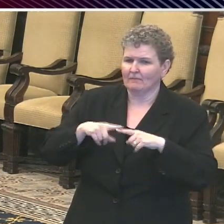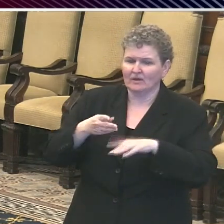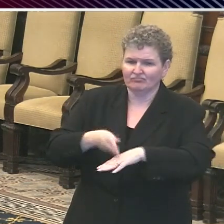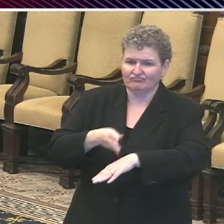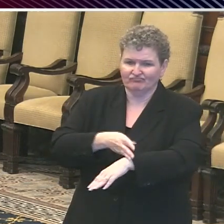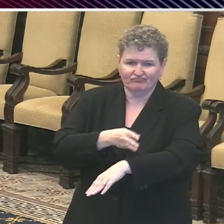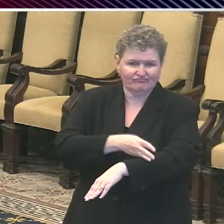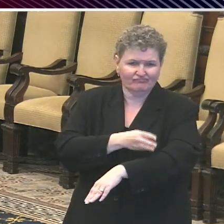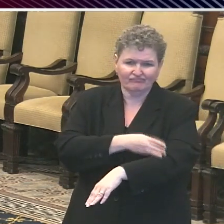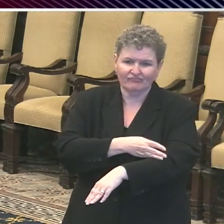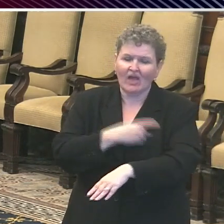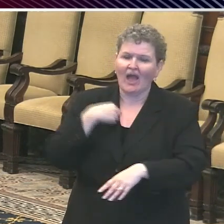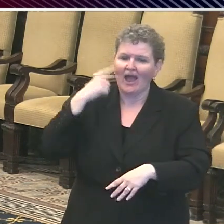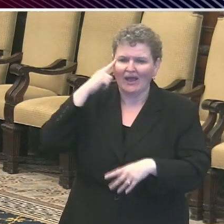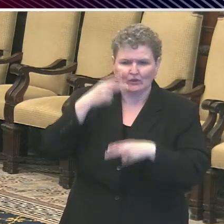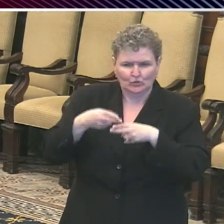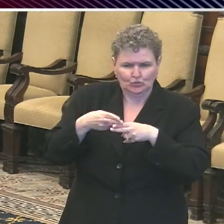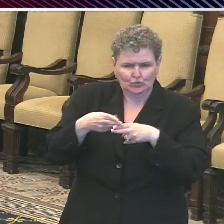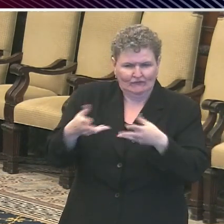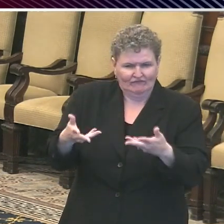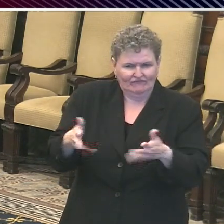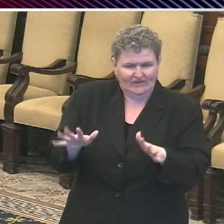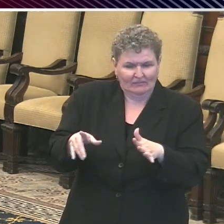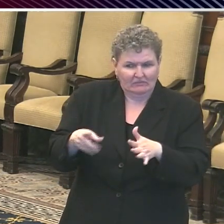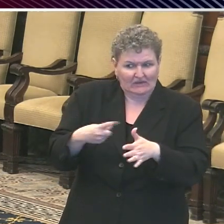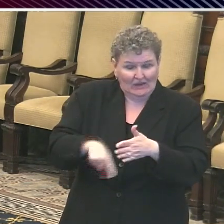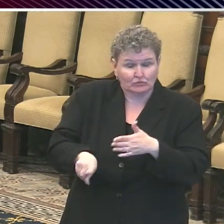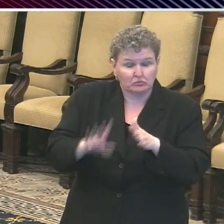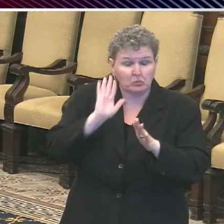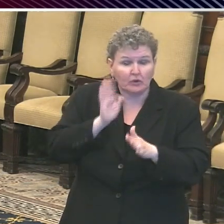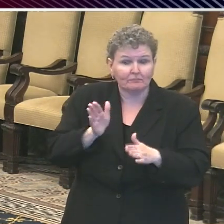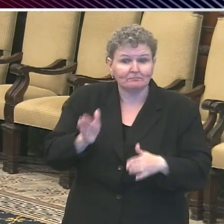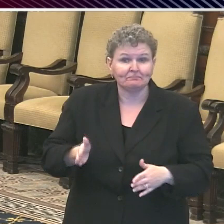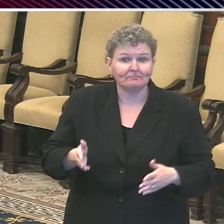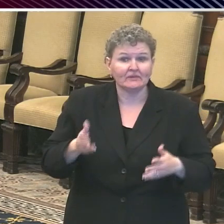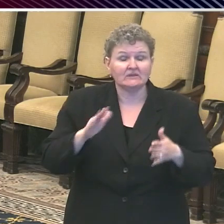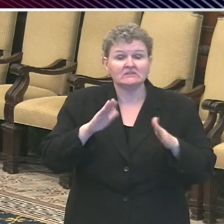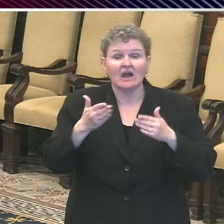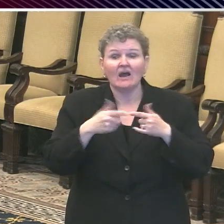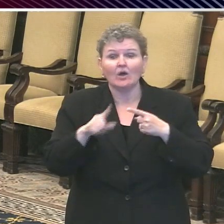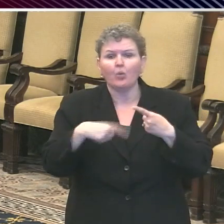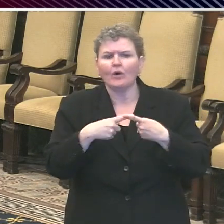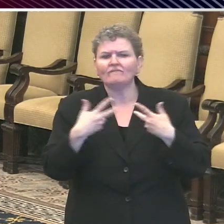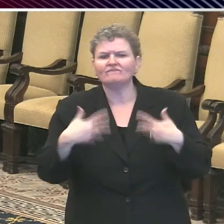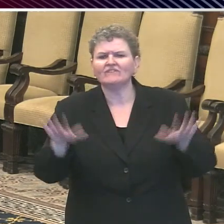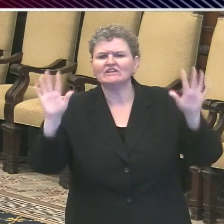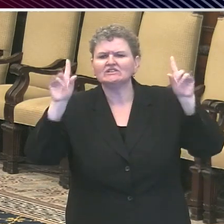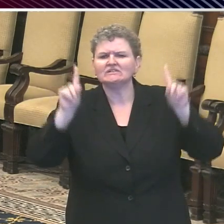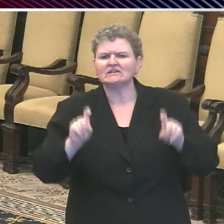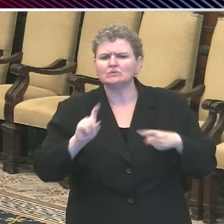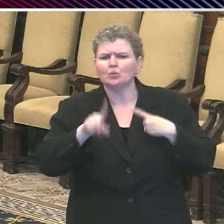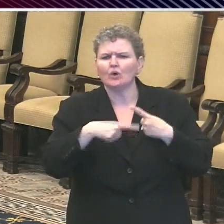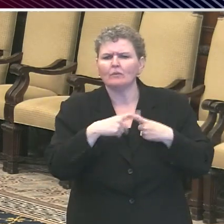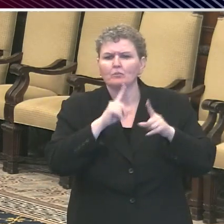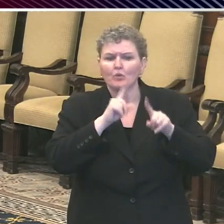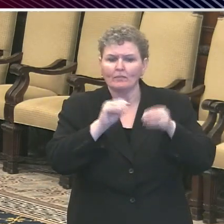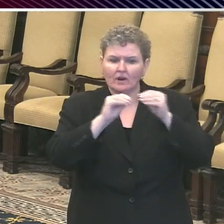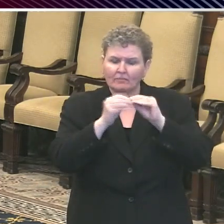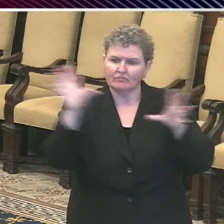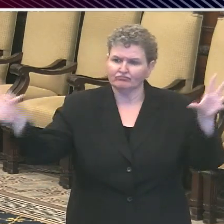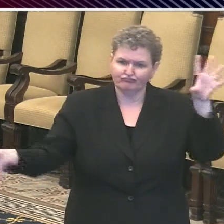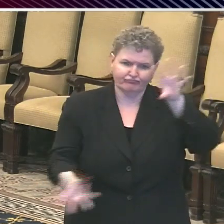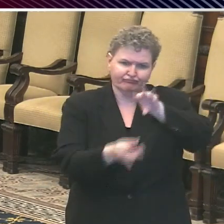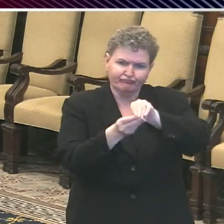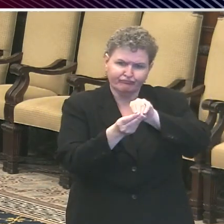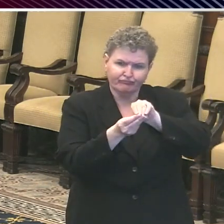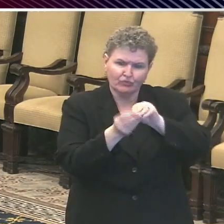to be complete next week. Next week, that was my next question. So do you have a deadline for when you plan to report the results? I can't